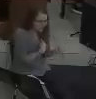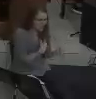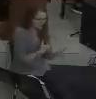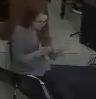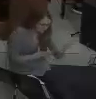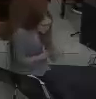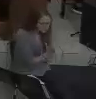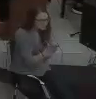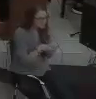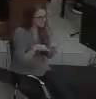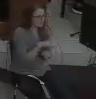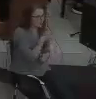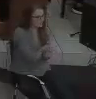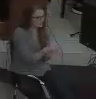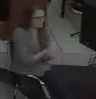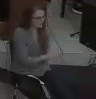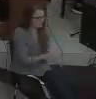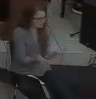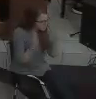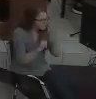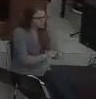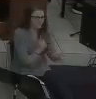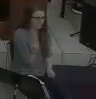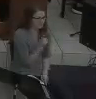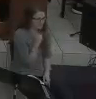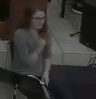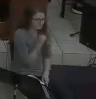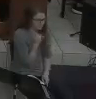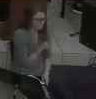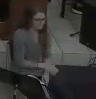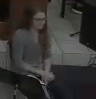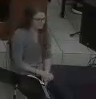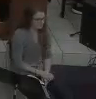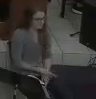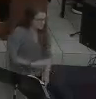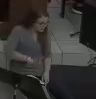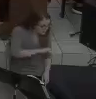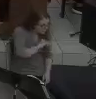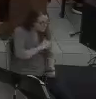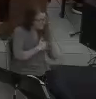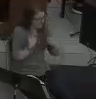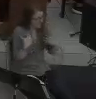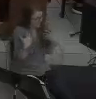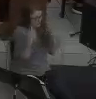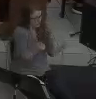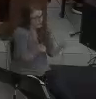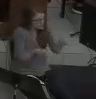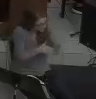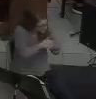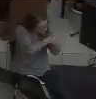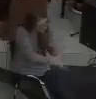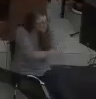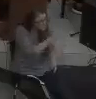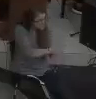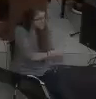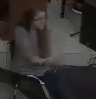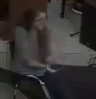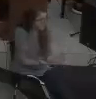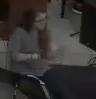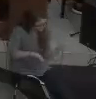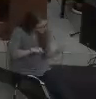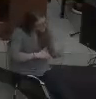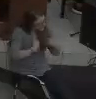Spirit alongside us. We have the courage to do the next right thing. We have the courage to do what